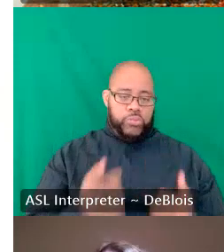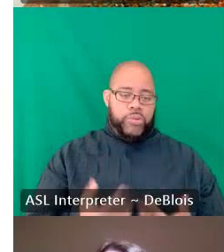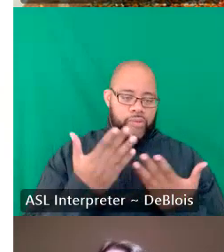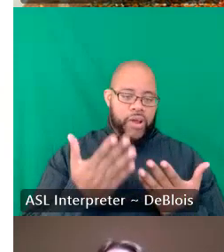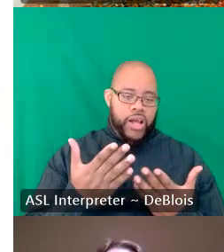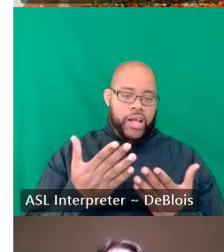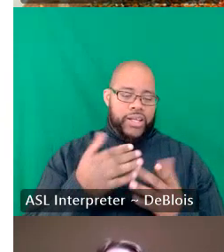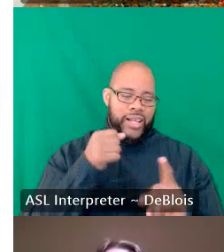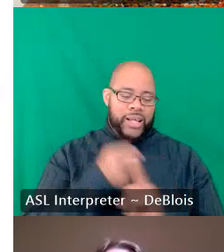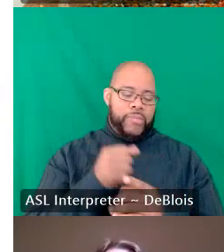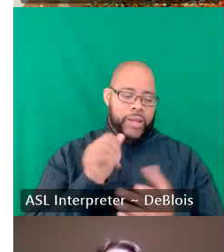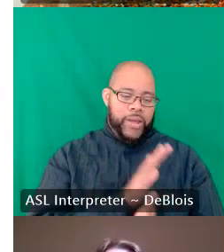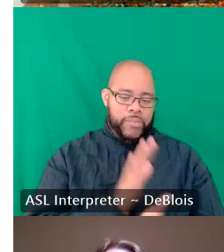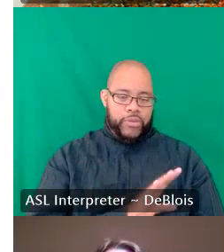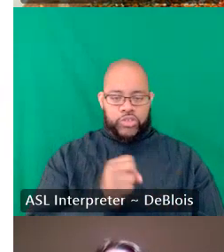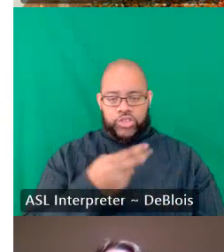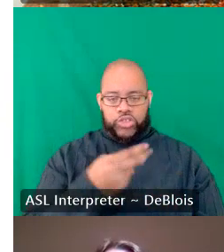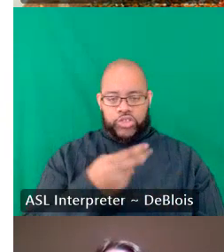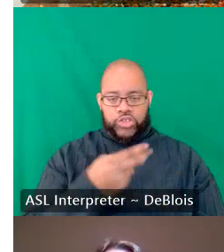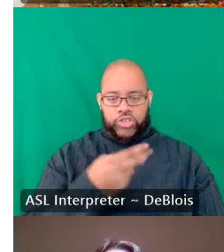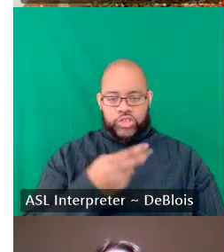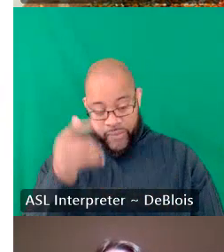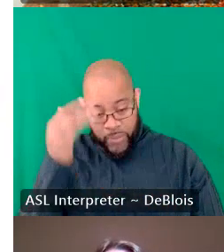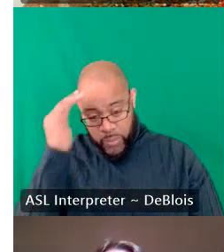impact papers. Shalini, are you familiar with those?